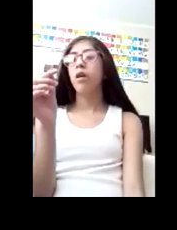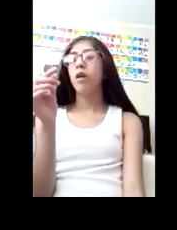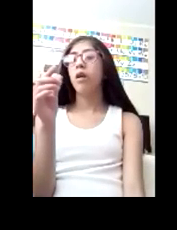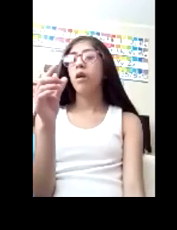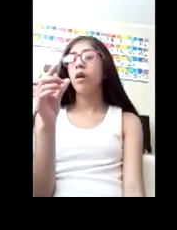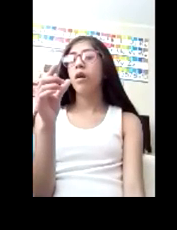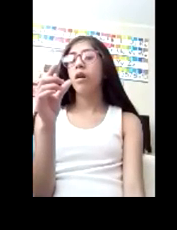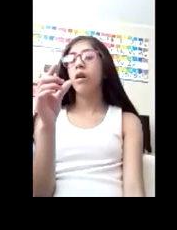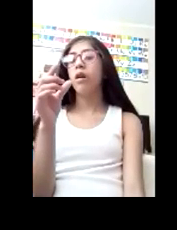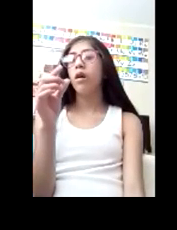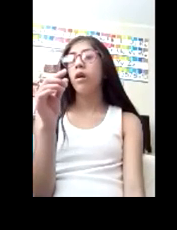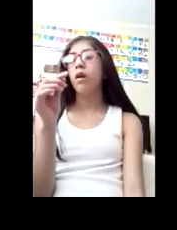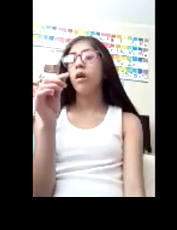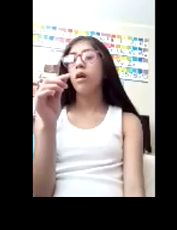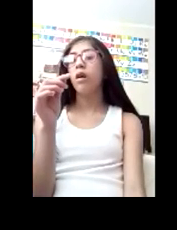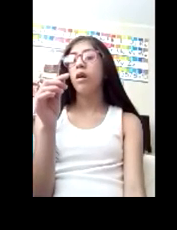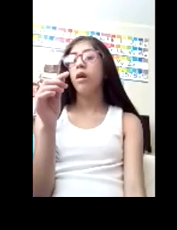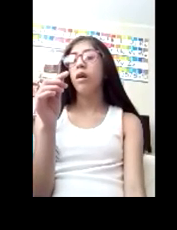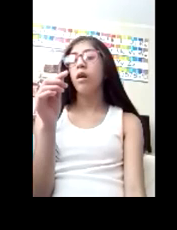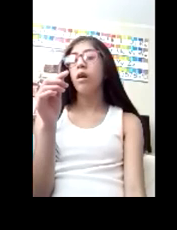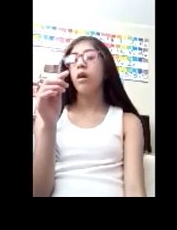I wonder. Oh, stop.